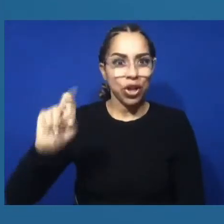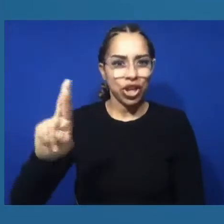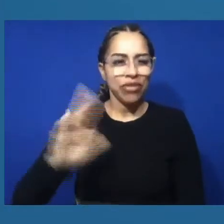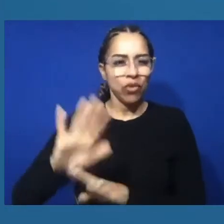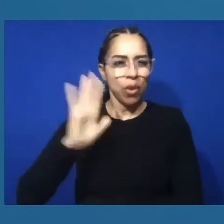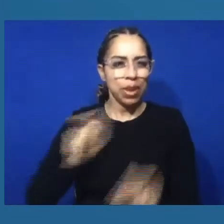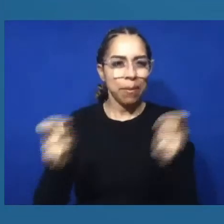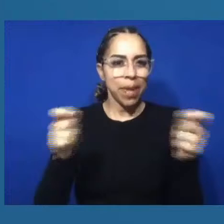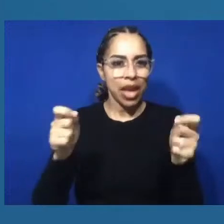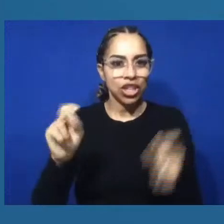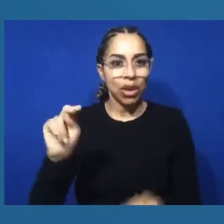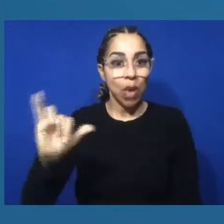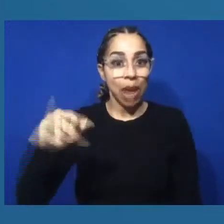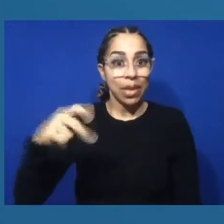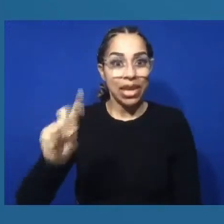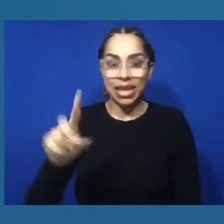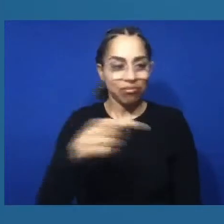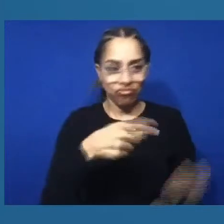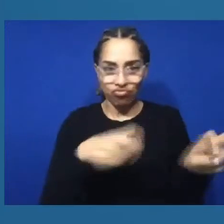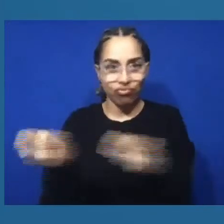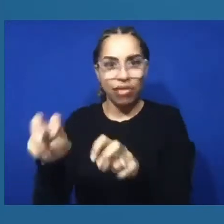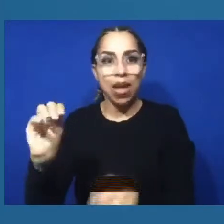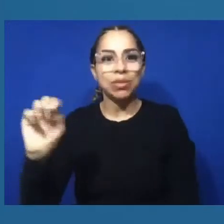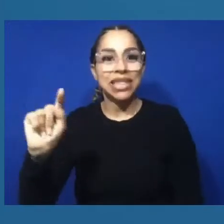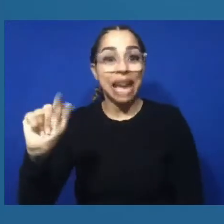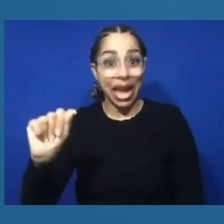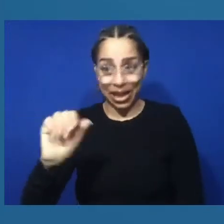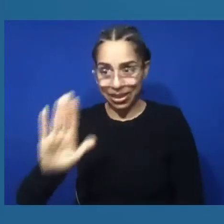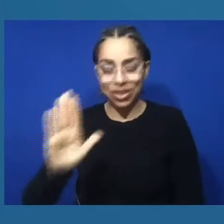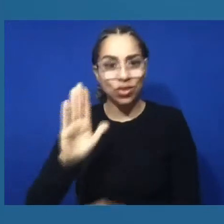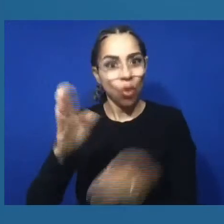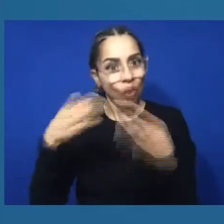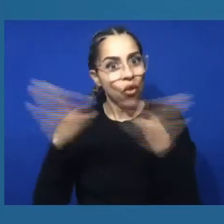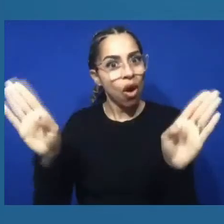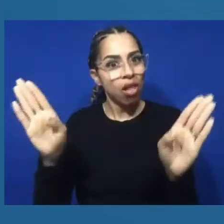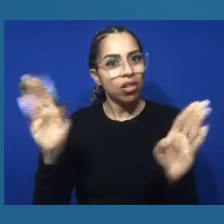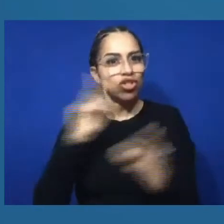MTA. This is part of his overall strategy. I asked the same question. I